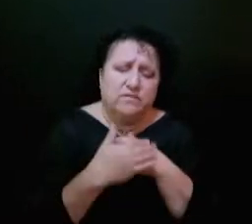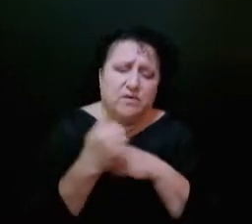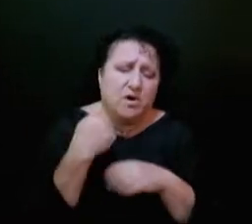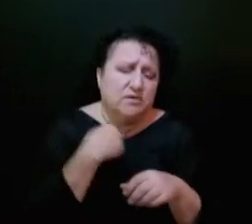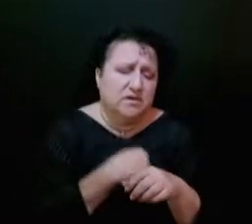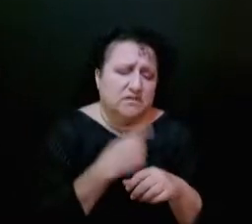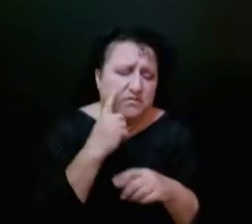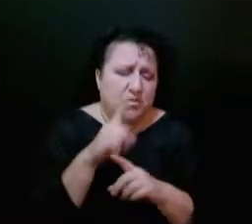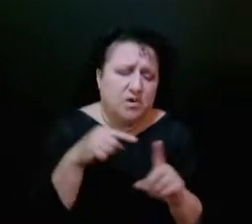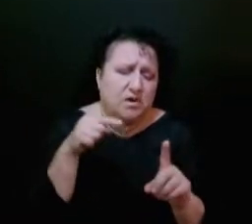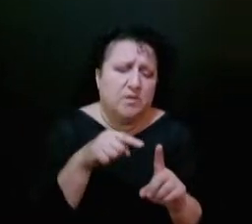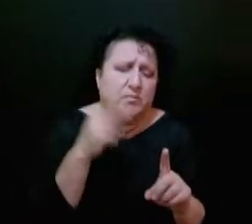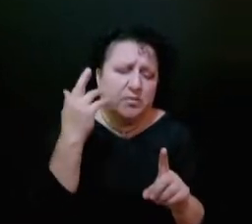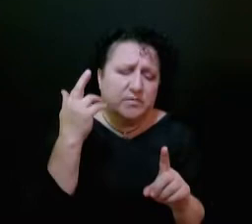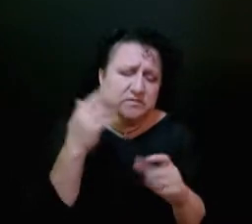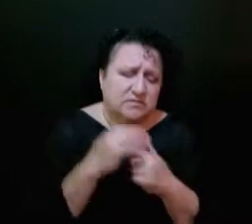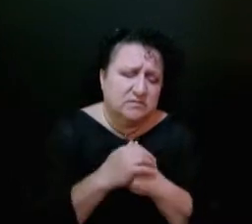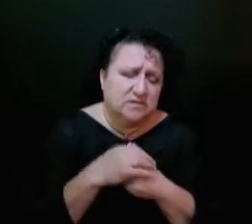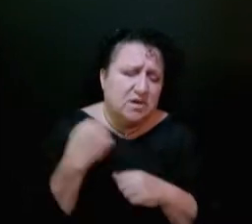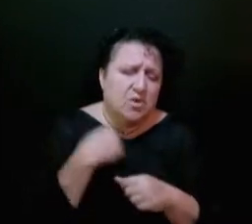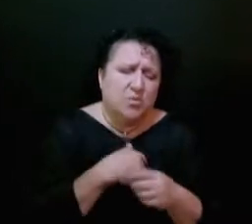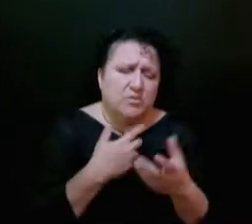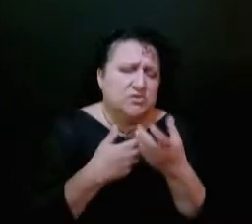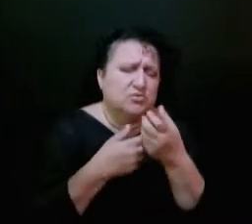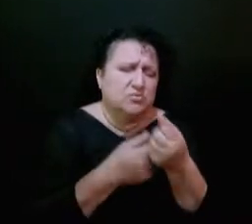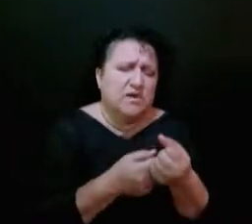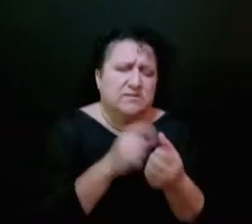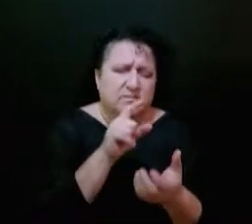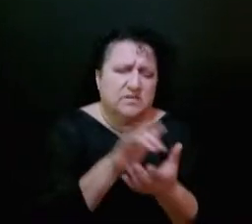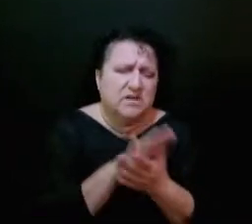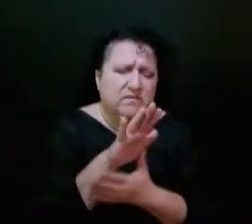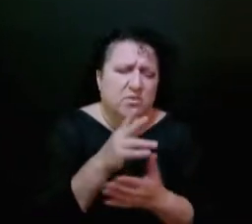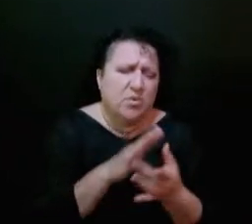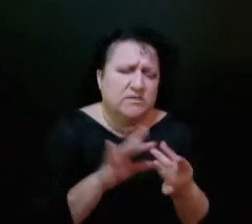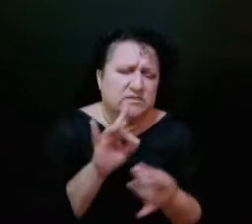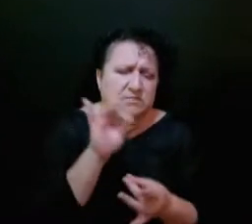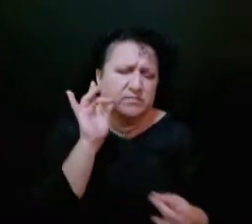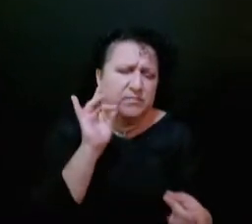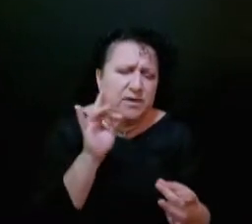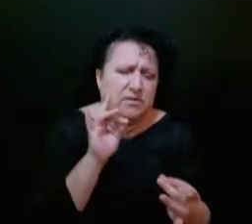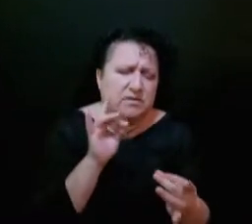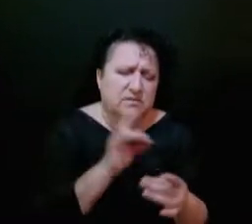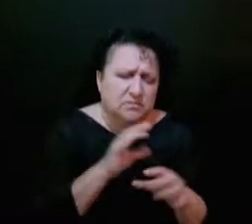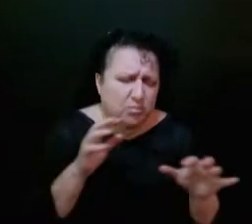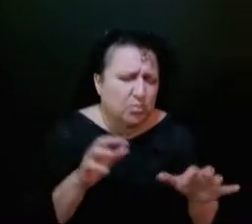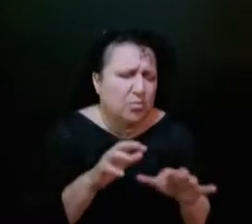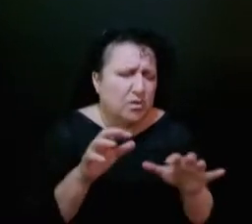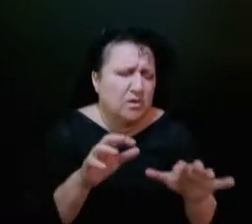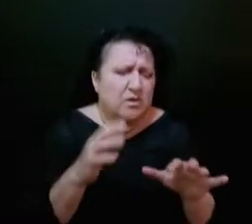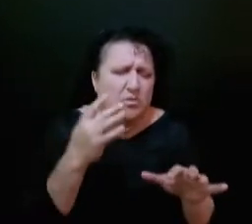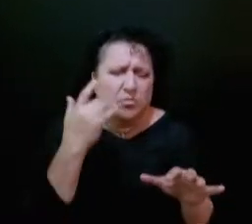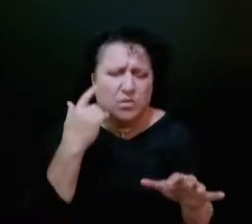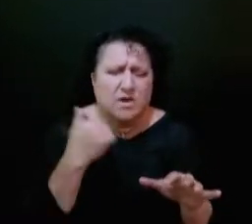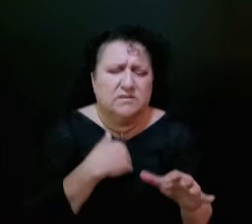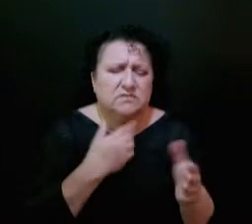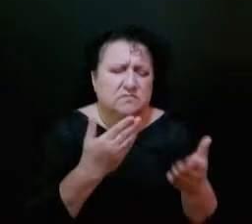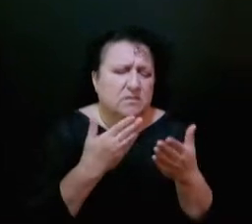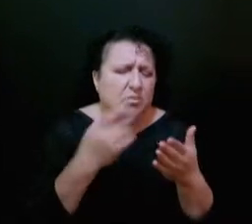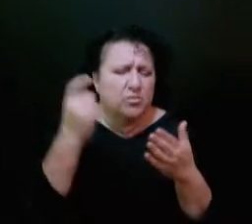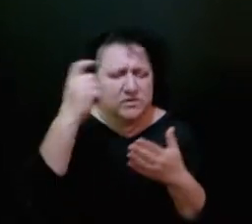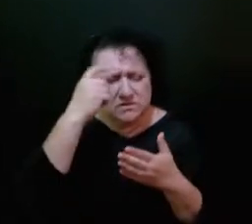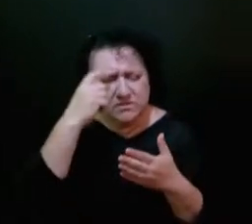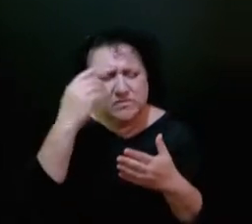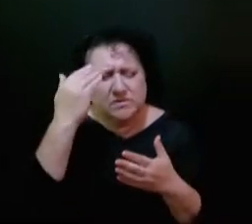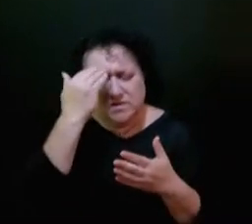purpose. We trust and believe that your Holy Spirit is working to bring wisdom and knowledge, to help us